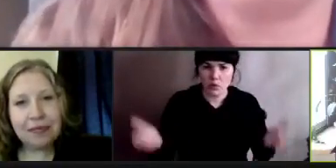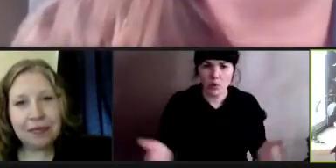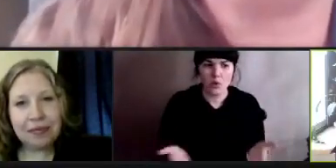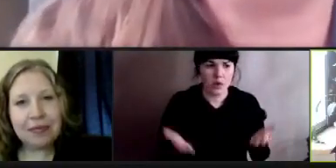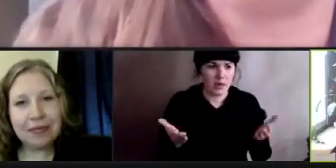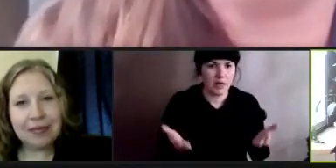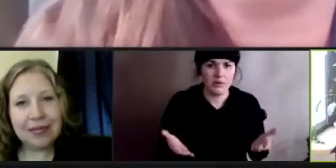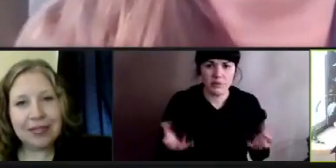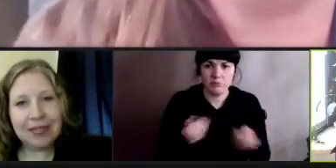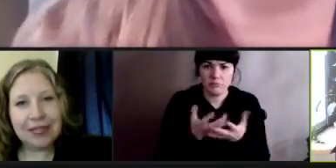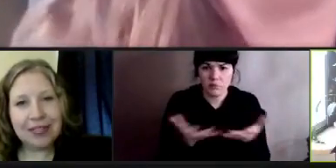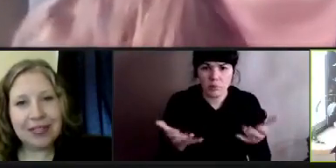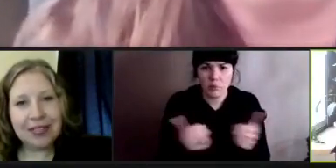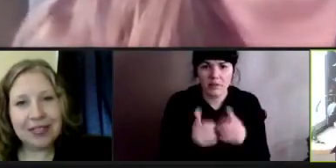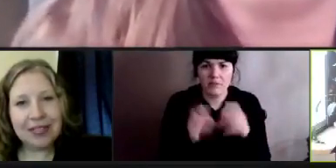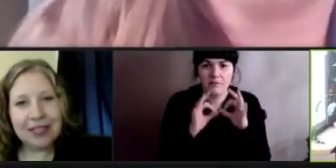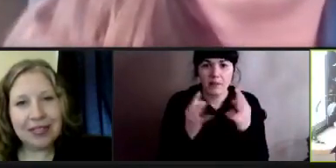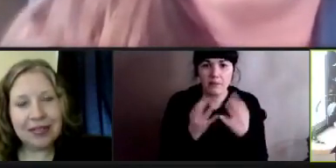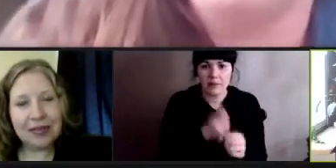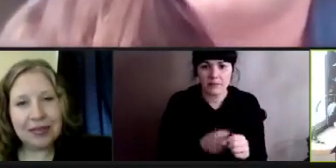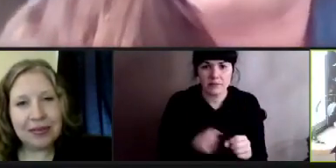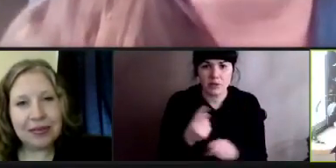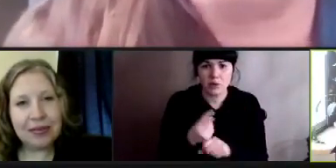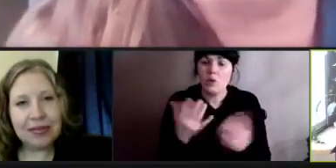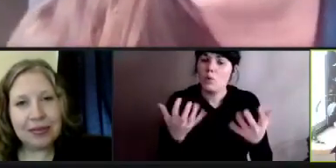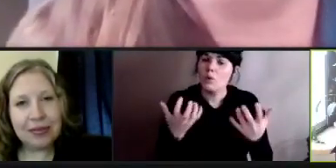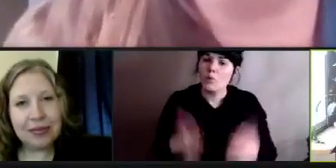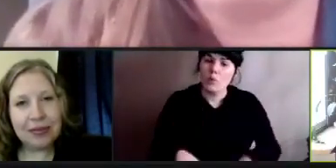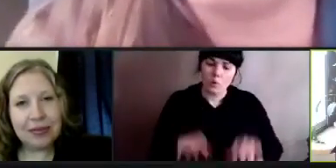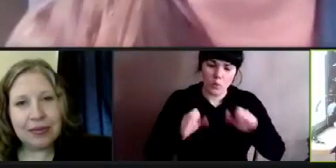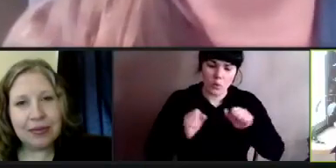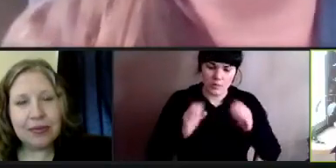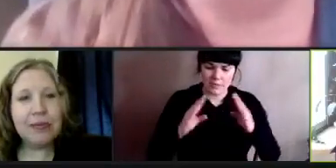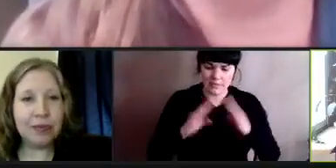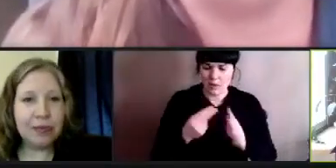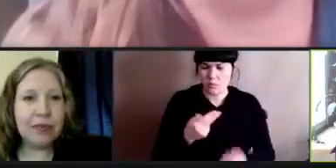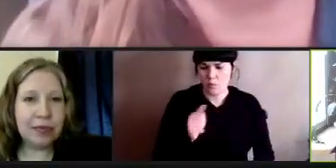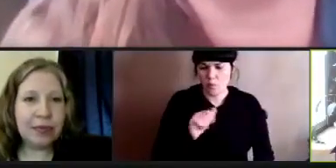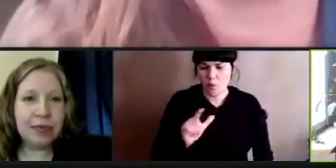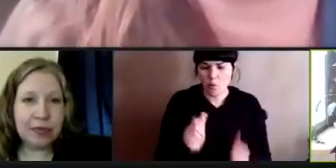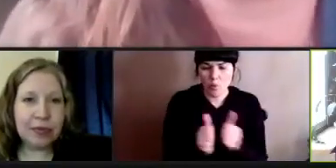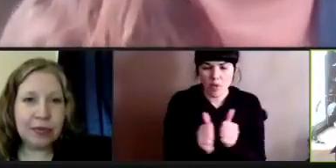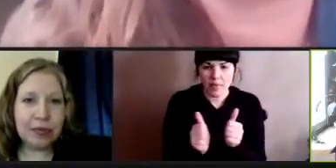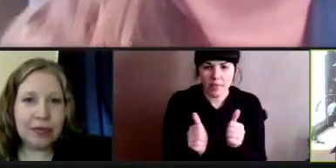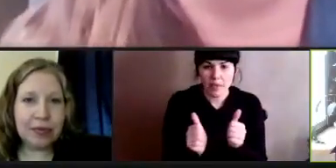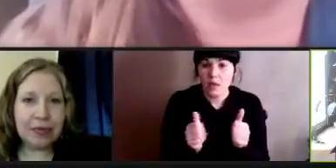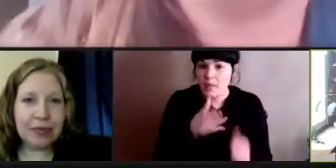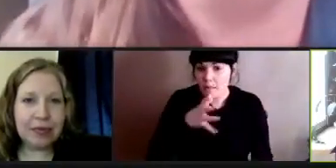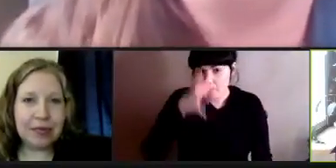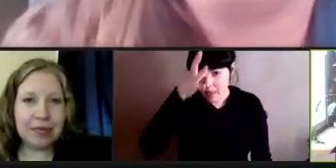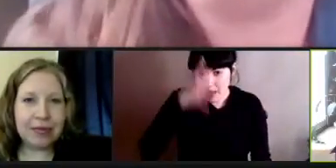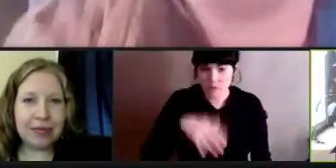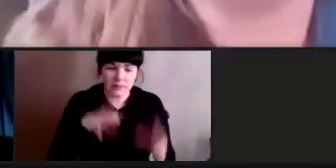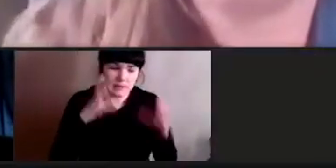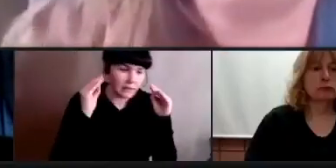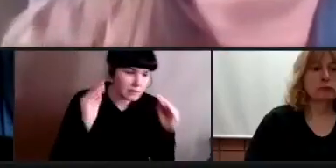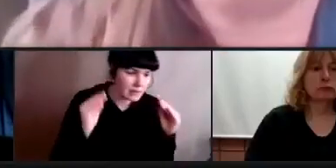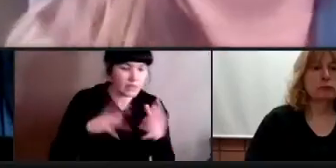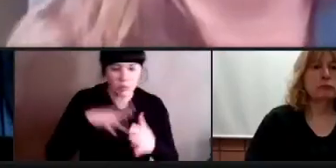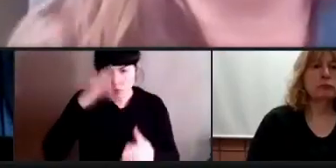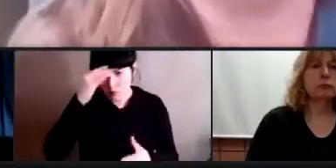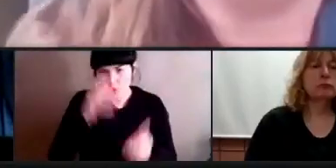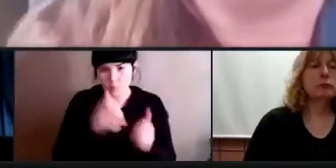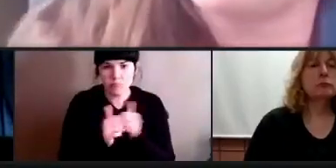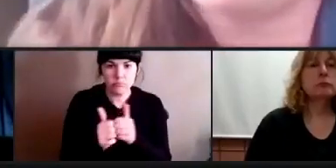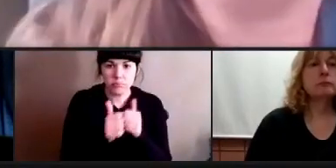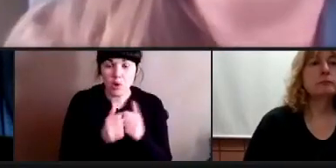hall families with parents and give some tips and tricks on how to do that. And right now it really is all just about extending grace and accepting